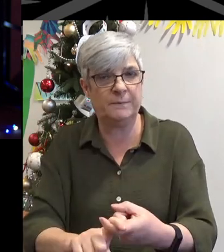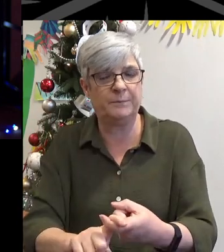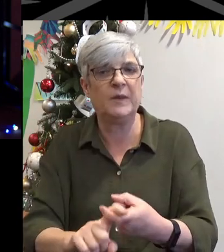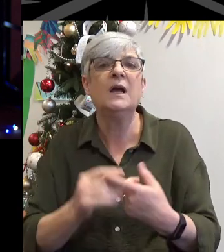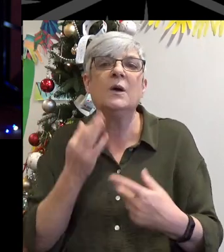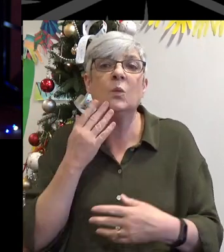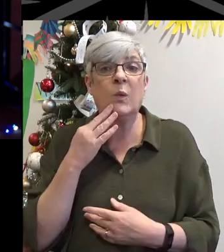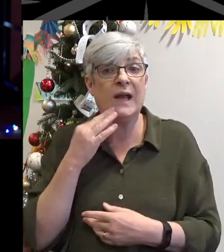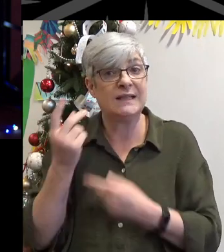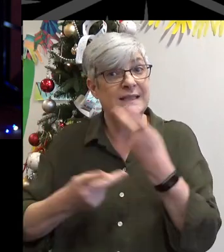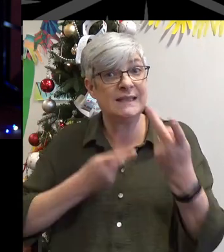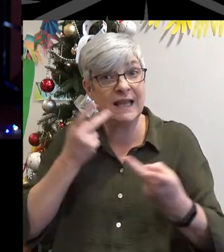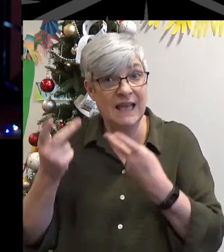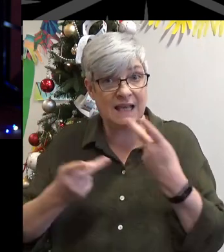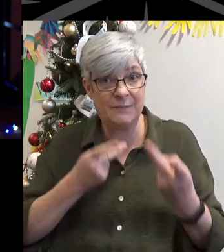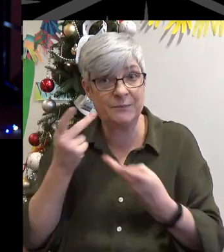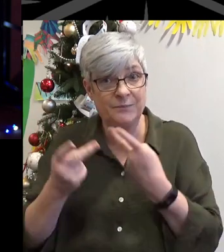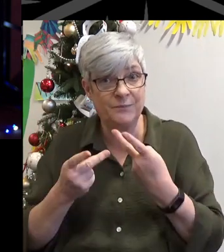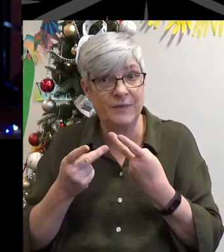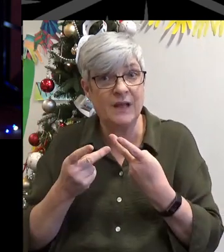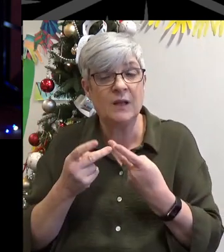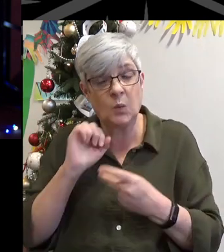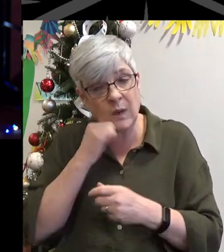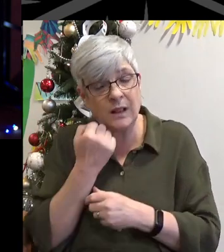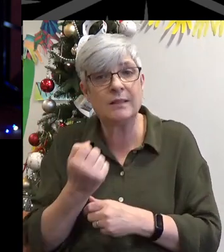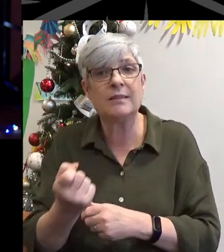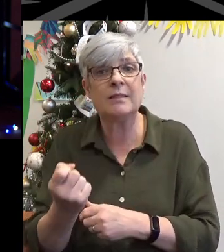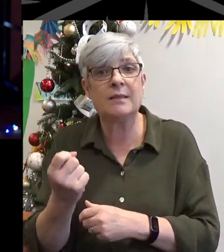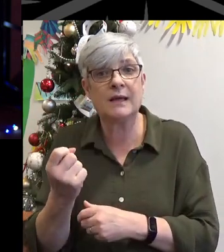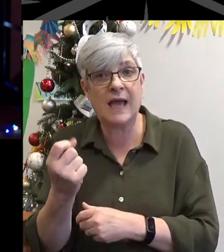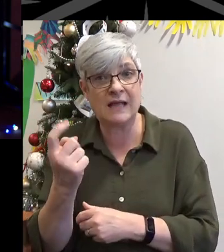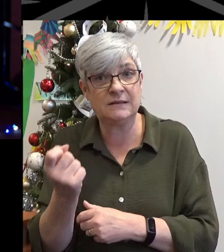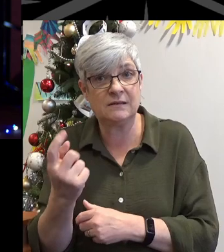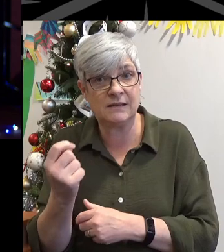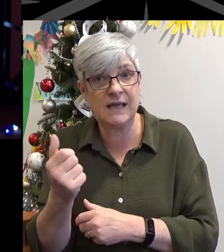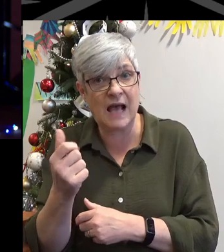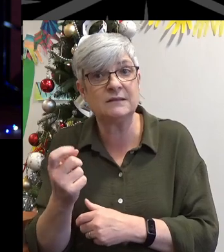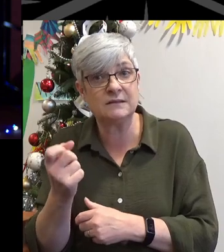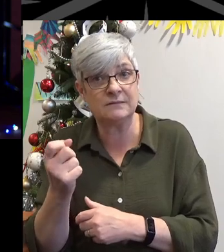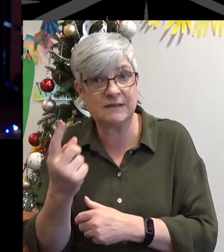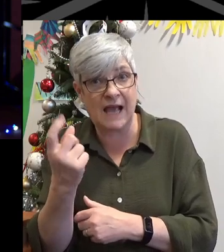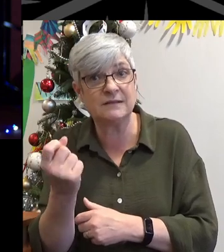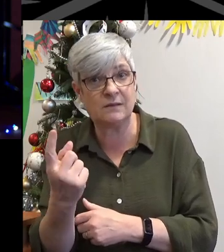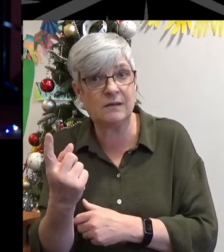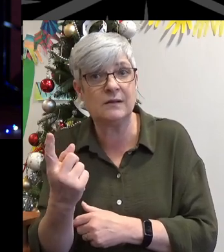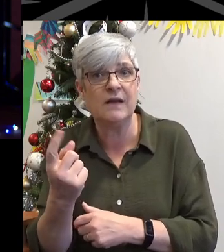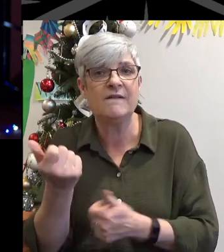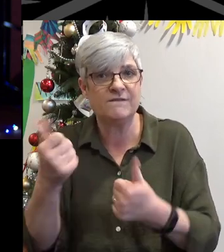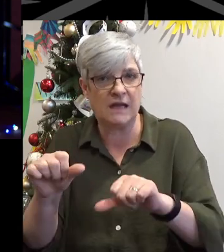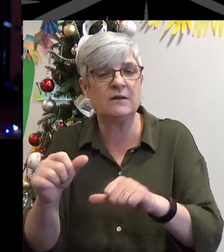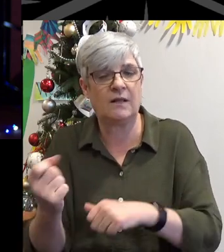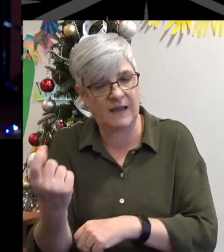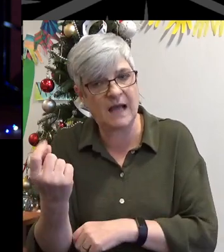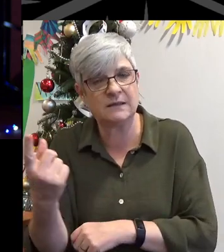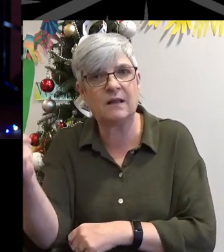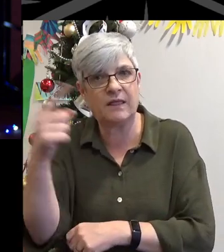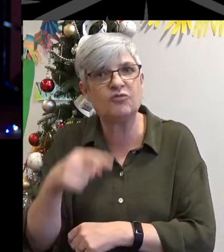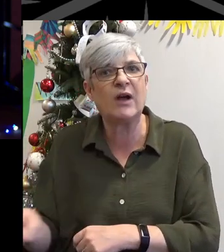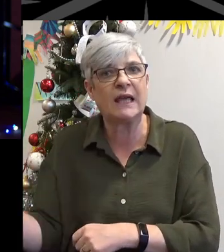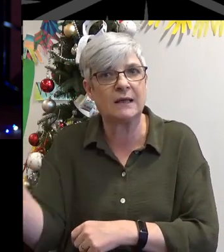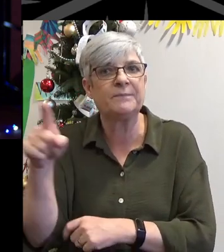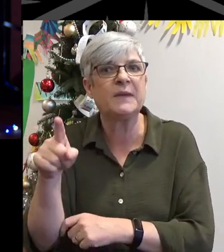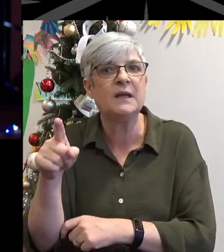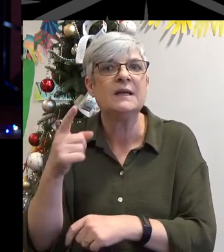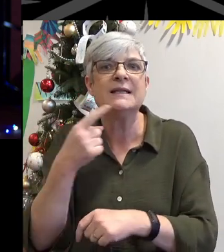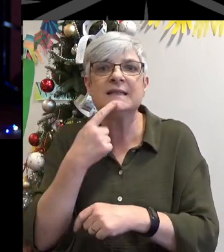we're singing that Christmas carol, I'll be lighting the candle, the final candle on our Advent ring that speaks to us